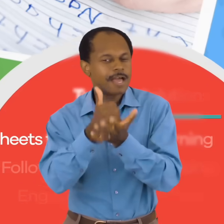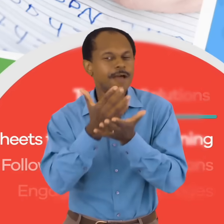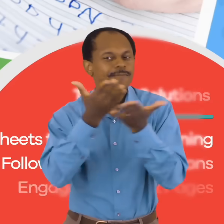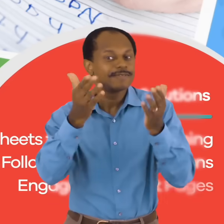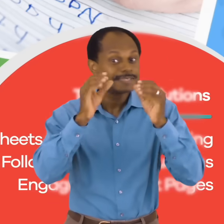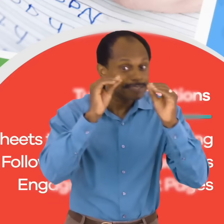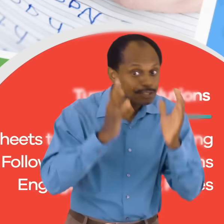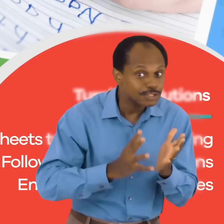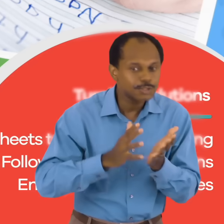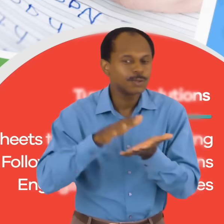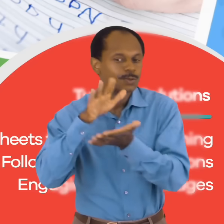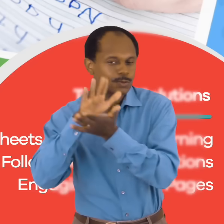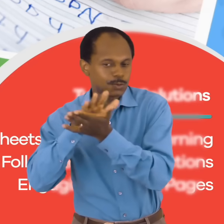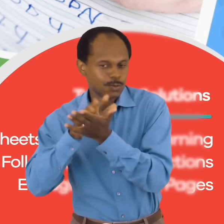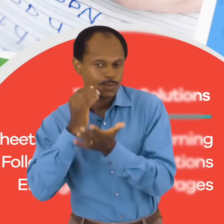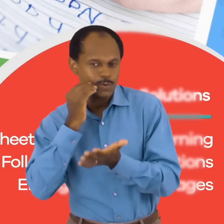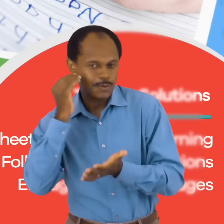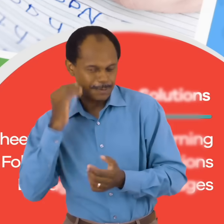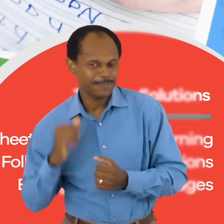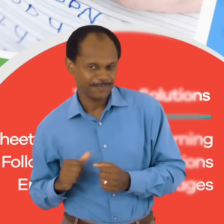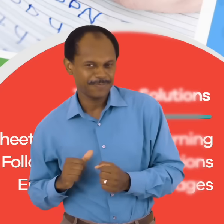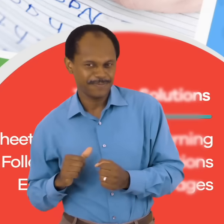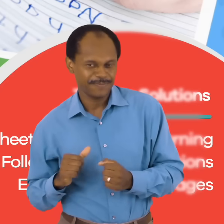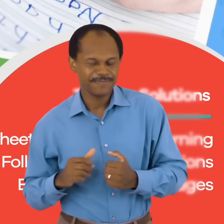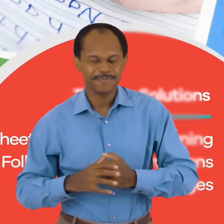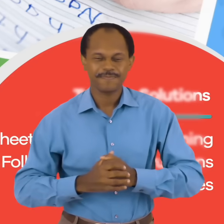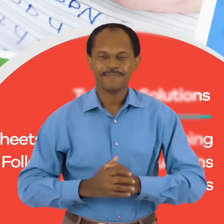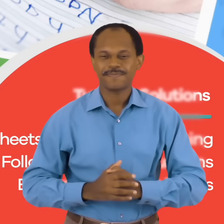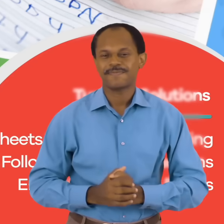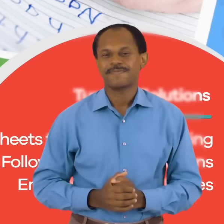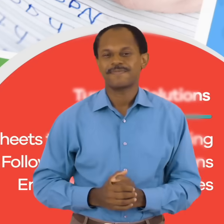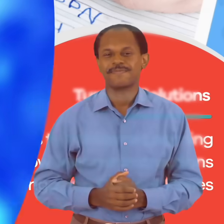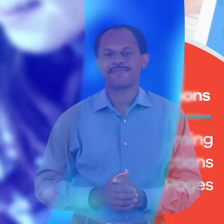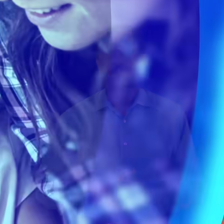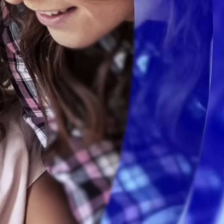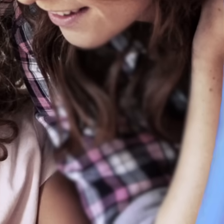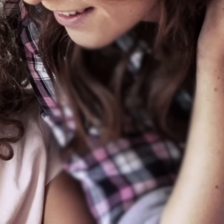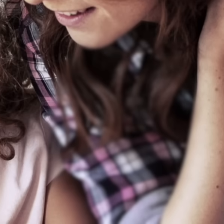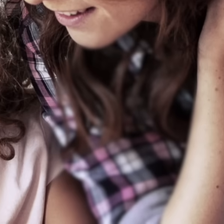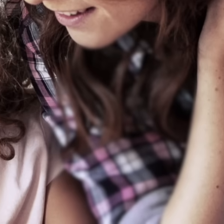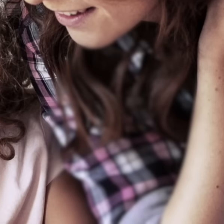turnkey solutions for teachers and homeschoolers you